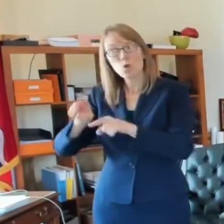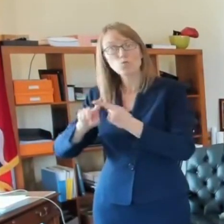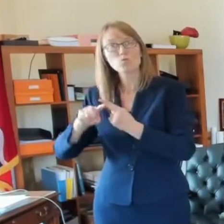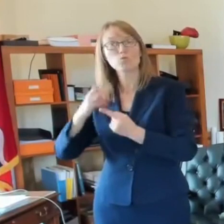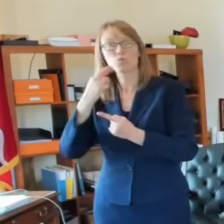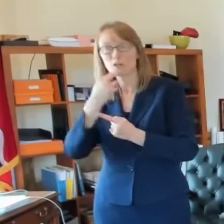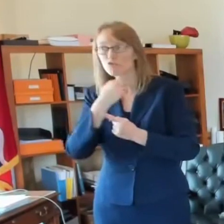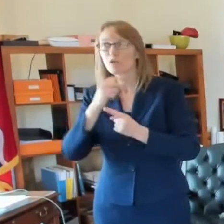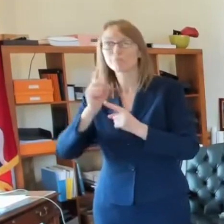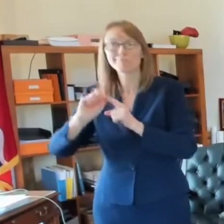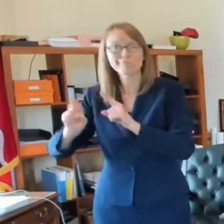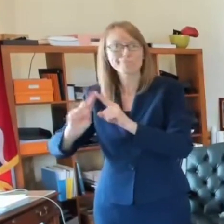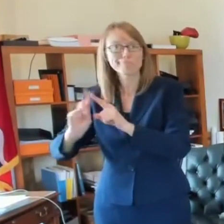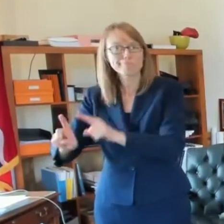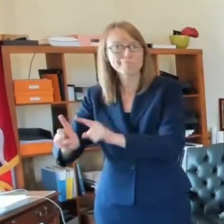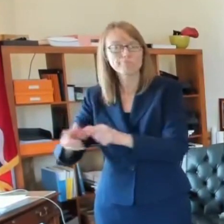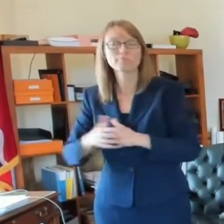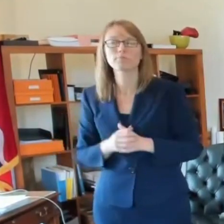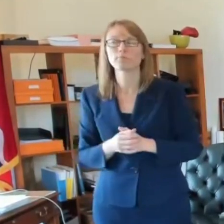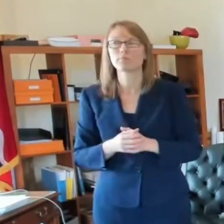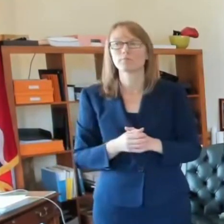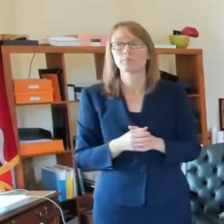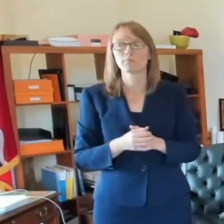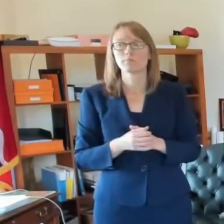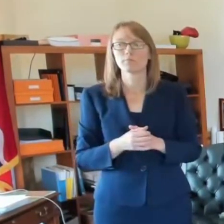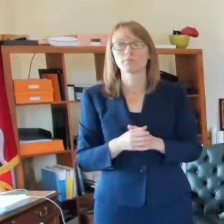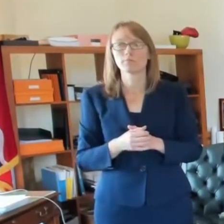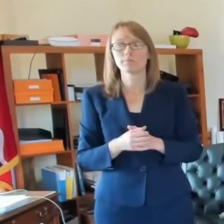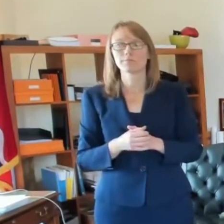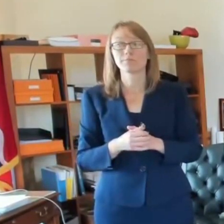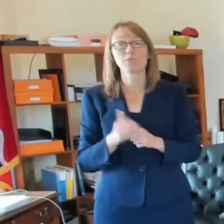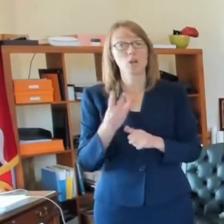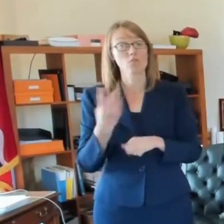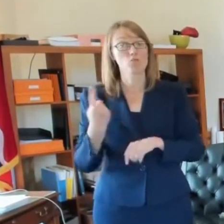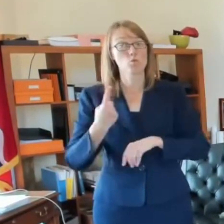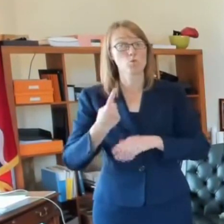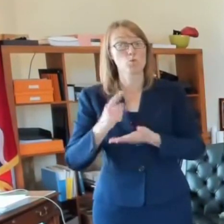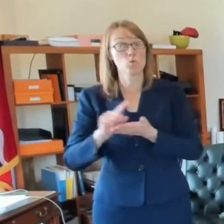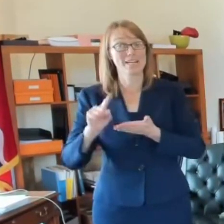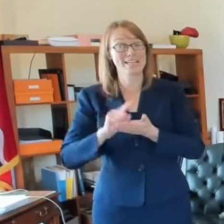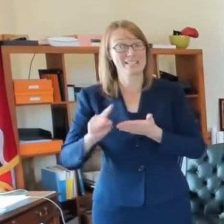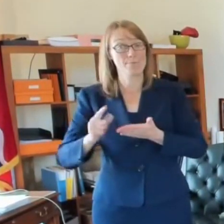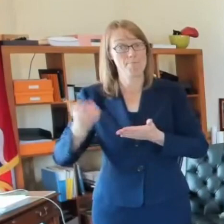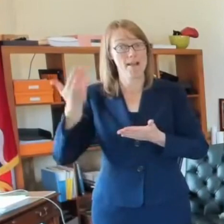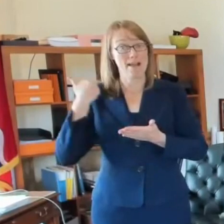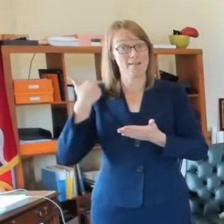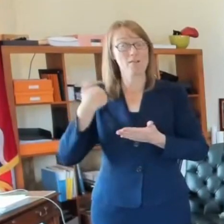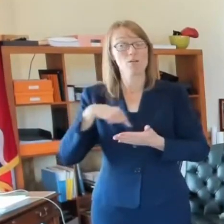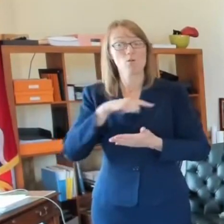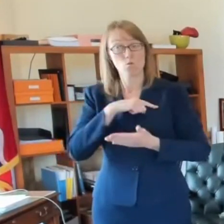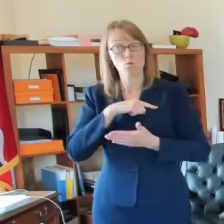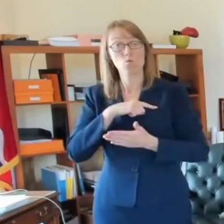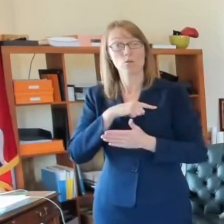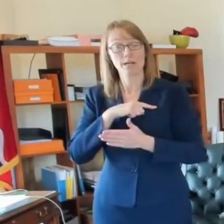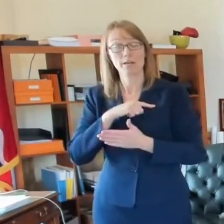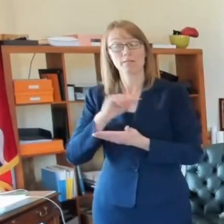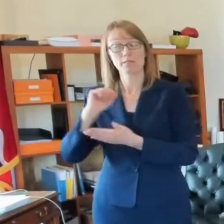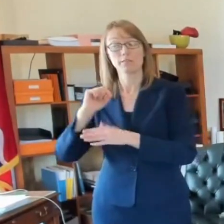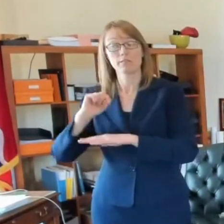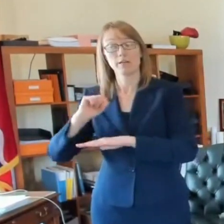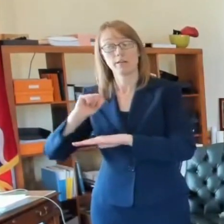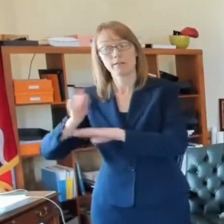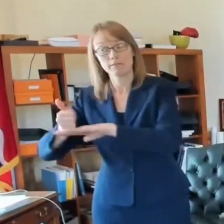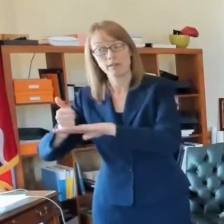place a few weeks ago are temporary, but some of them may turn into